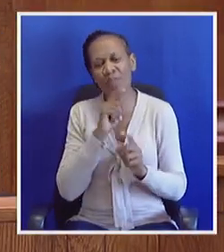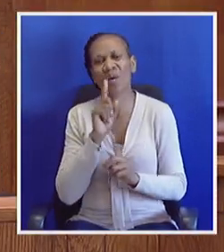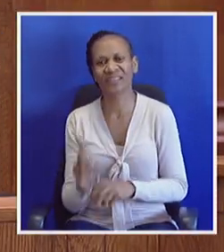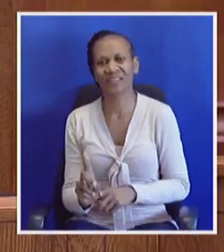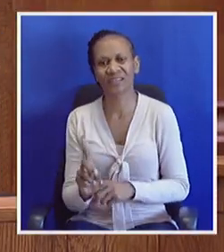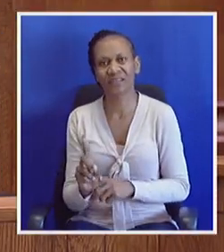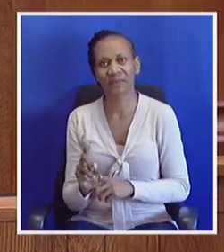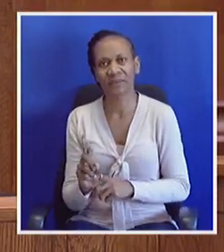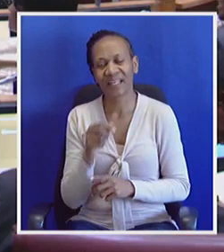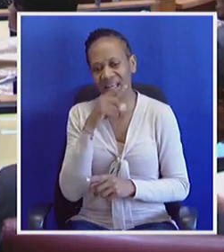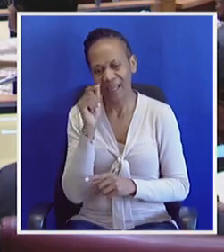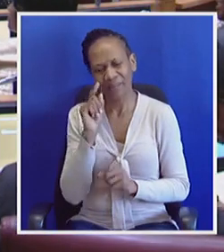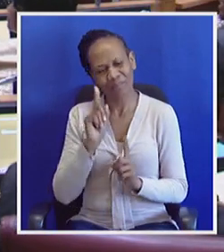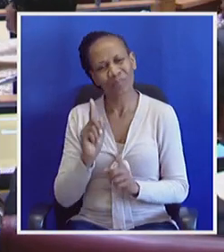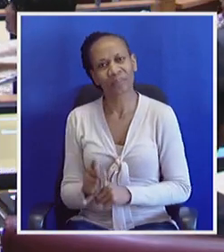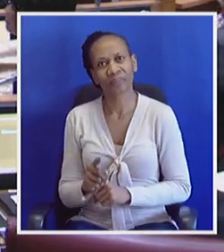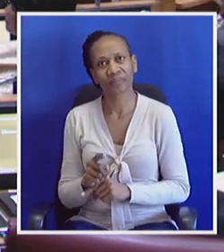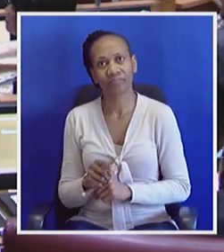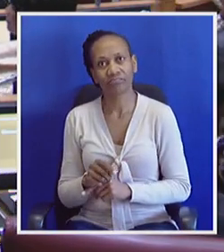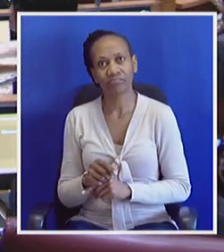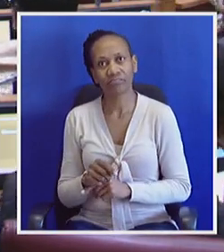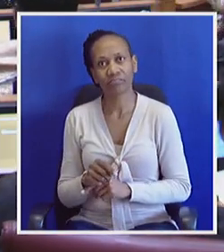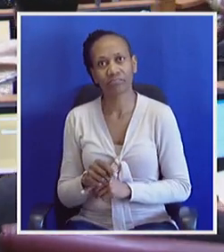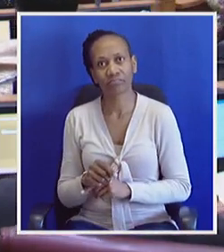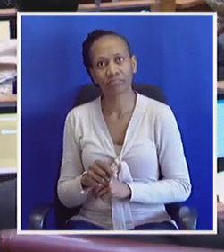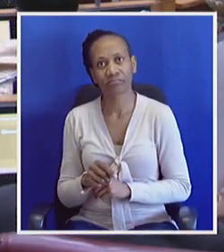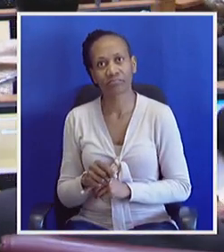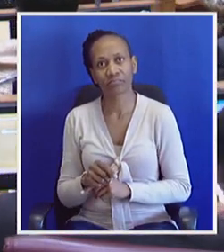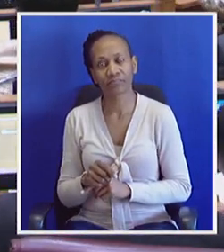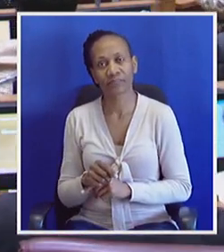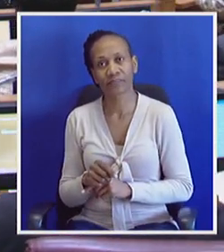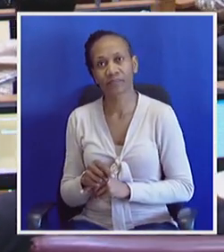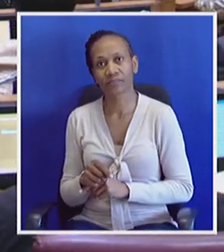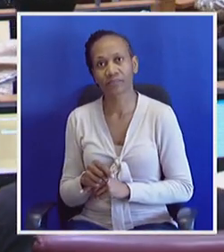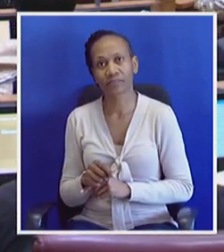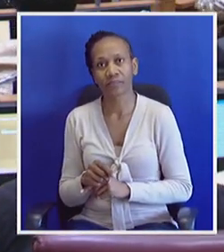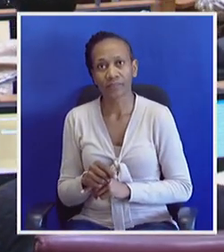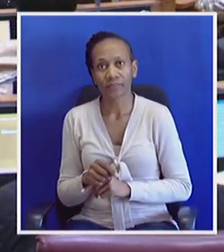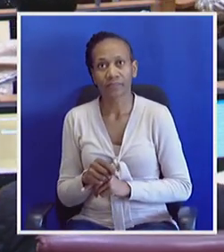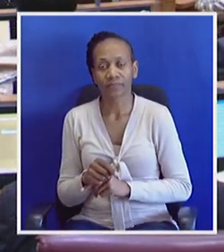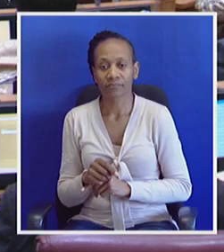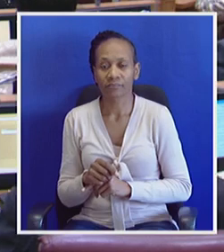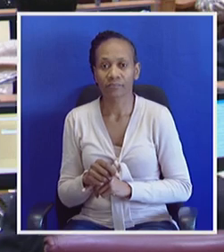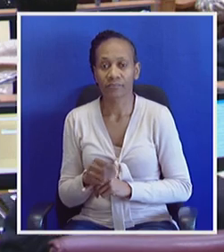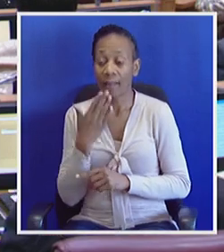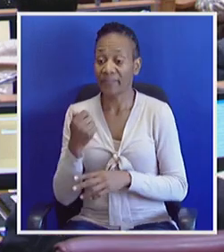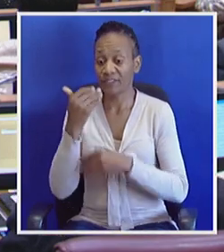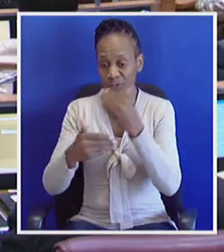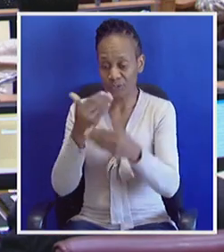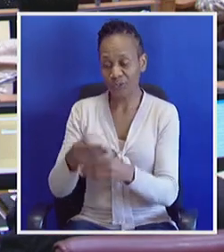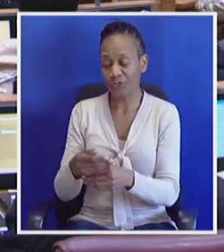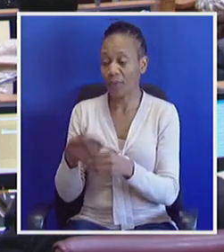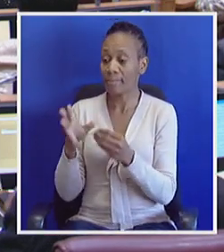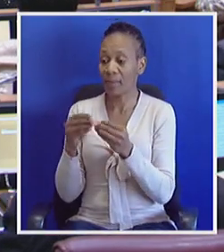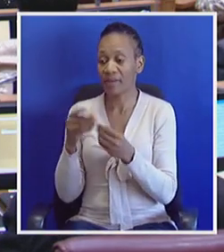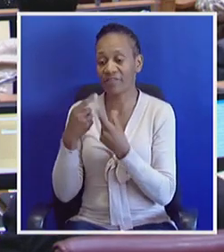Honorable Mgwebu, please. I think Honorable Julius has done the honors. He has attached the name. Please proceed. Thank